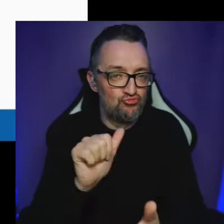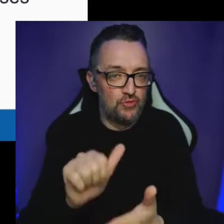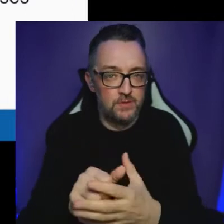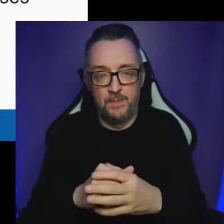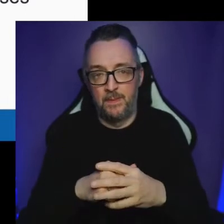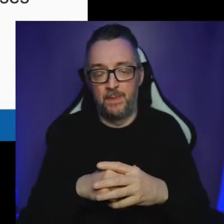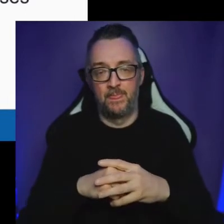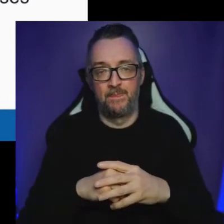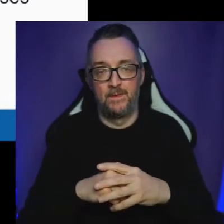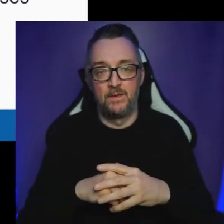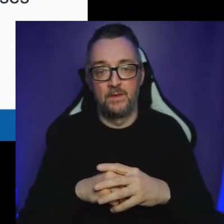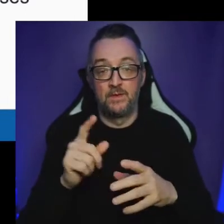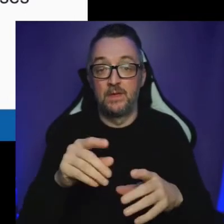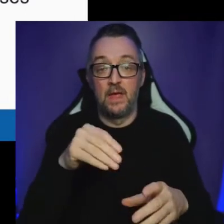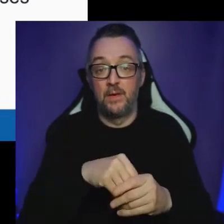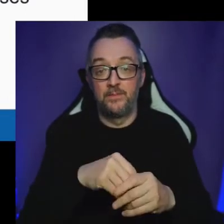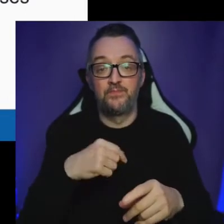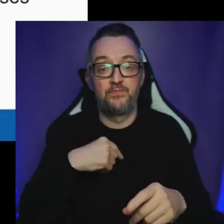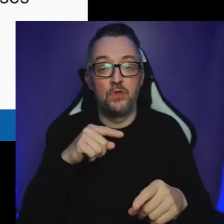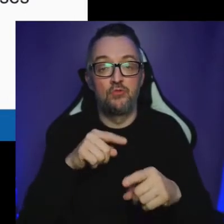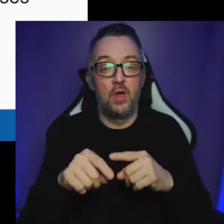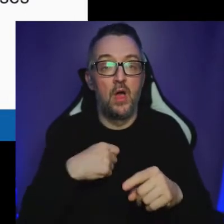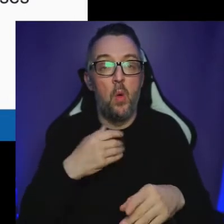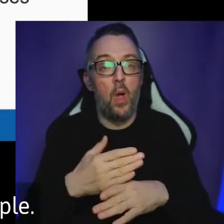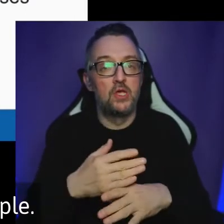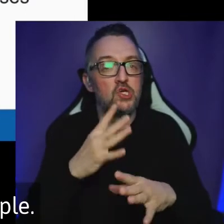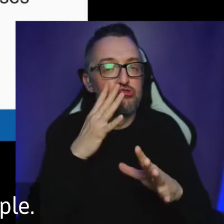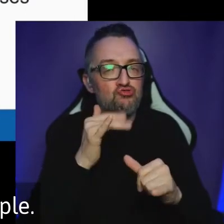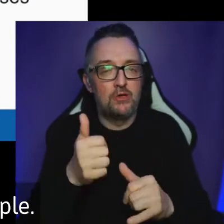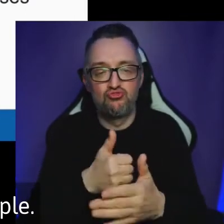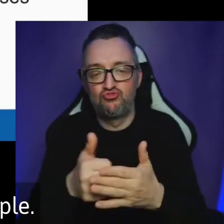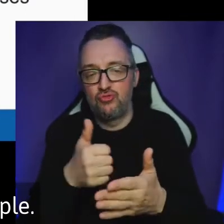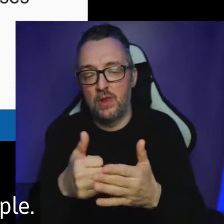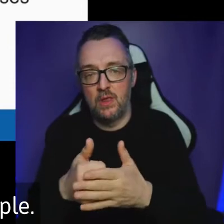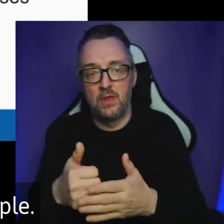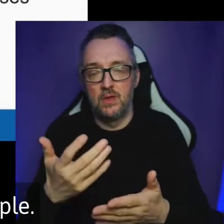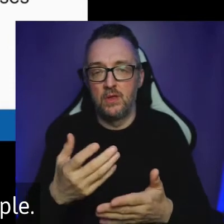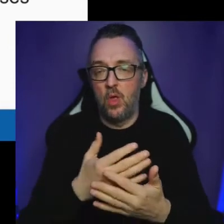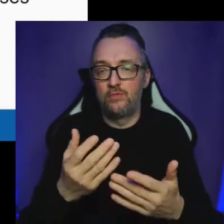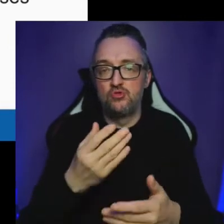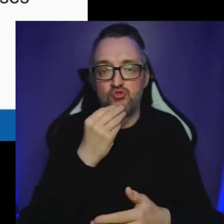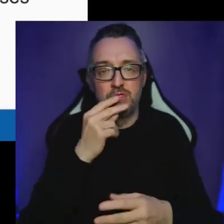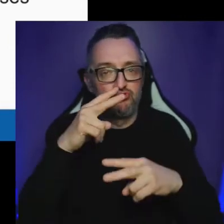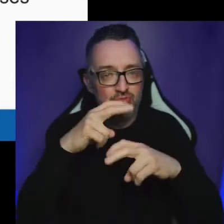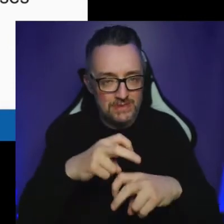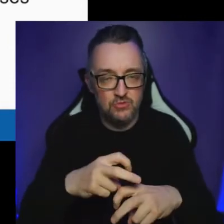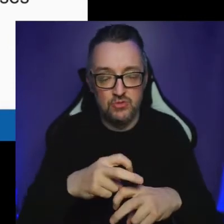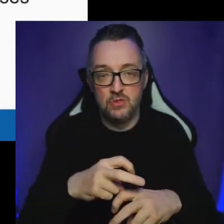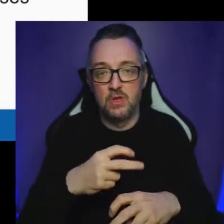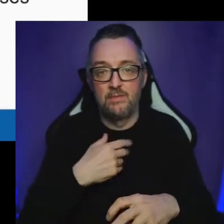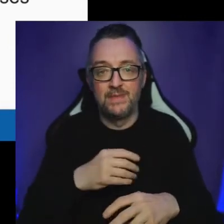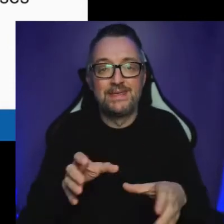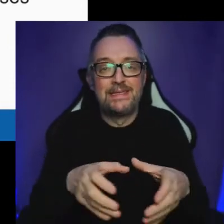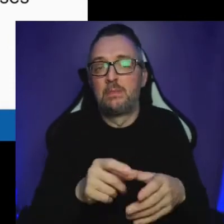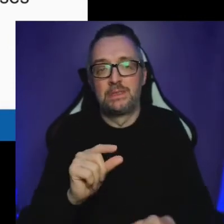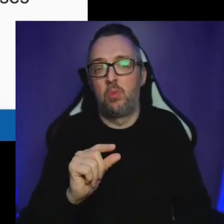I think within there, we're trying to check our work regularly. So doing a lot of user research with disabled people. We've got, there's a small team in there